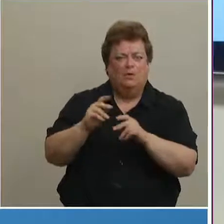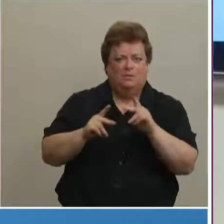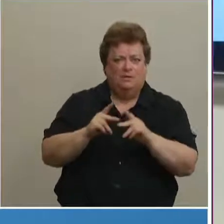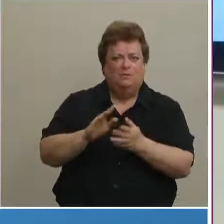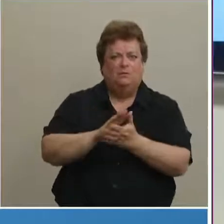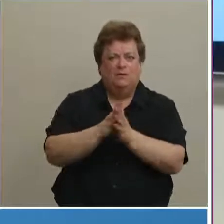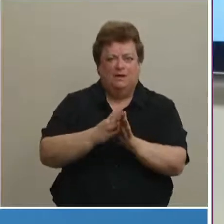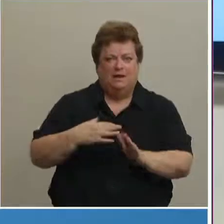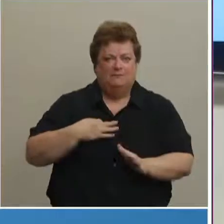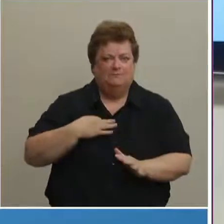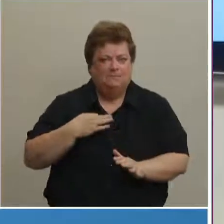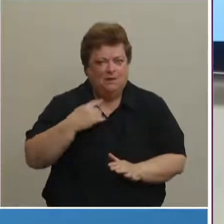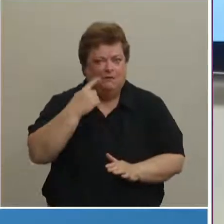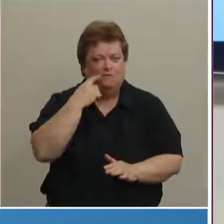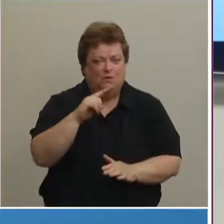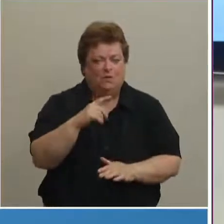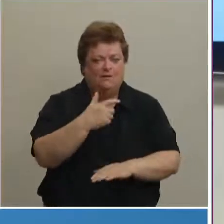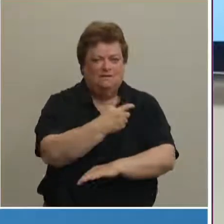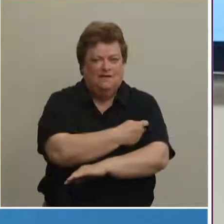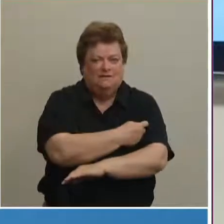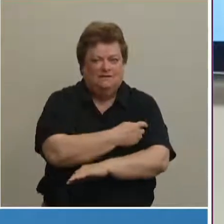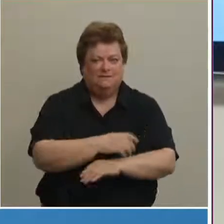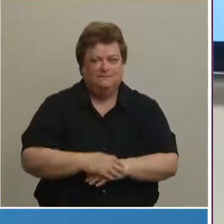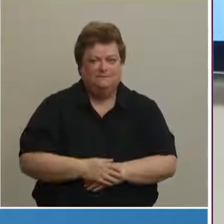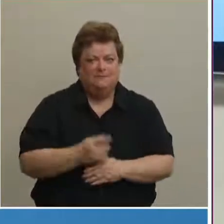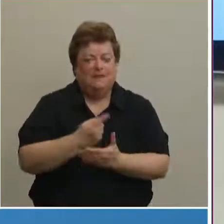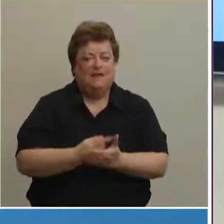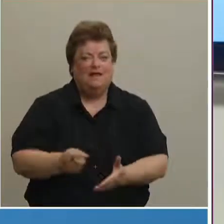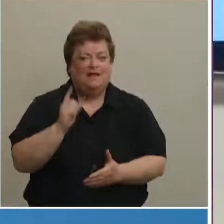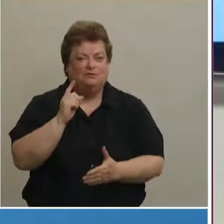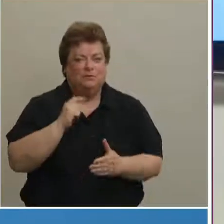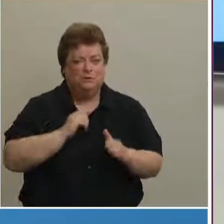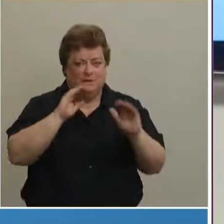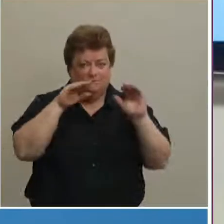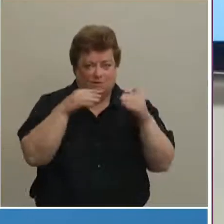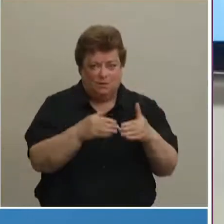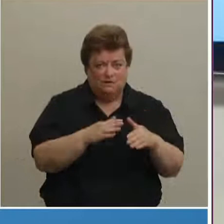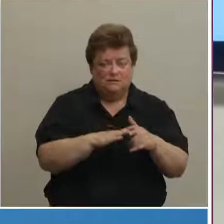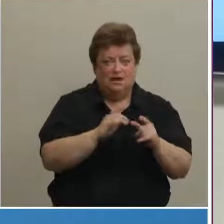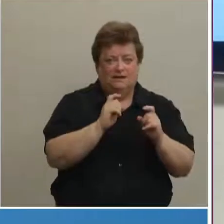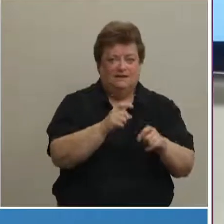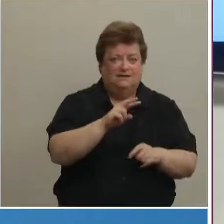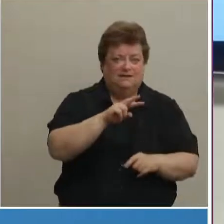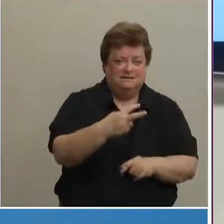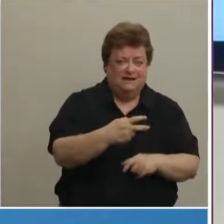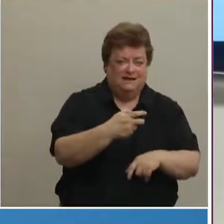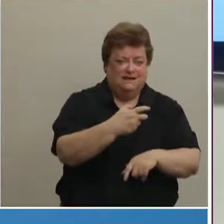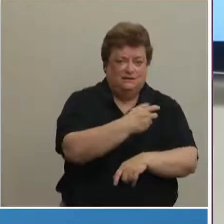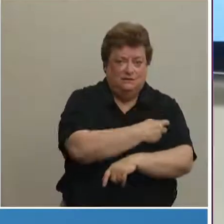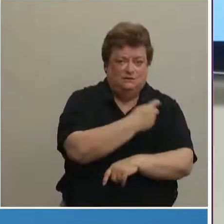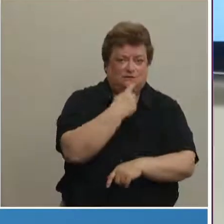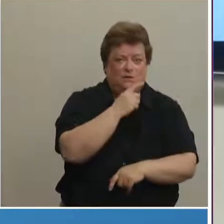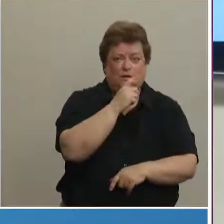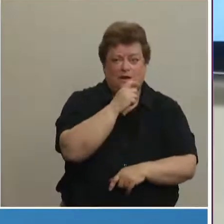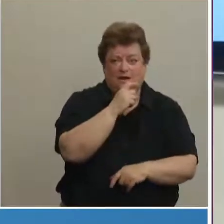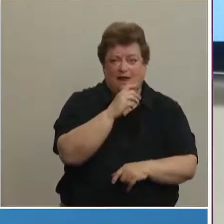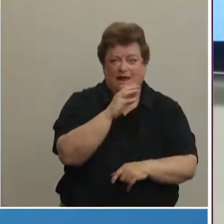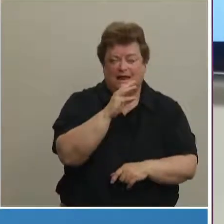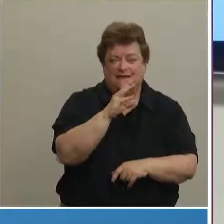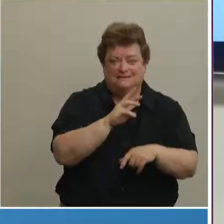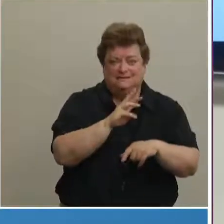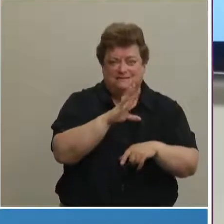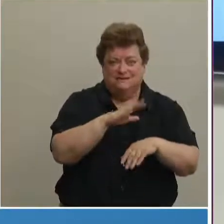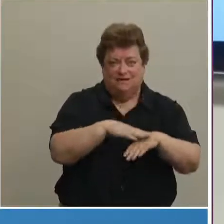to receive vaccine. Last week, we focused on providing second doses for those 65 and older, and more